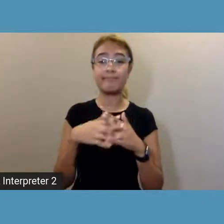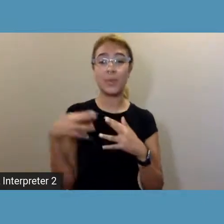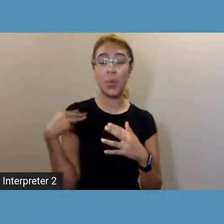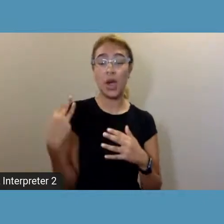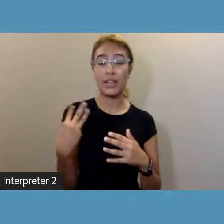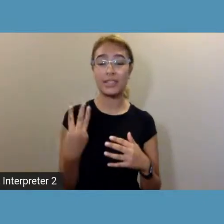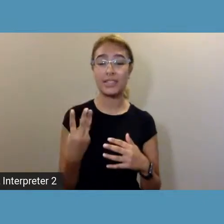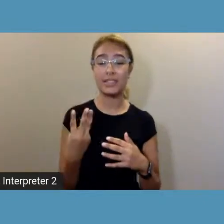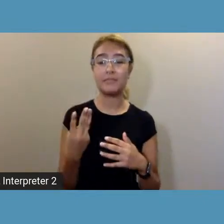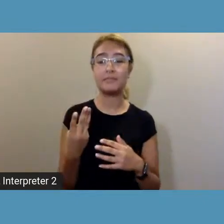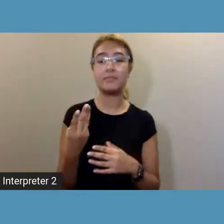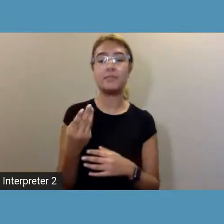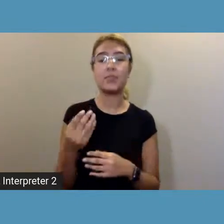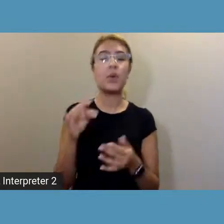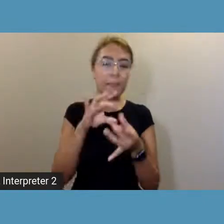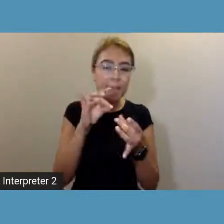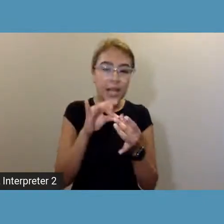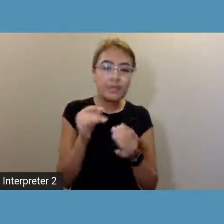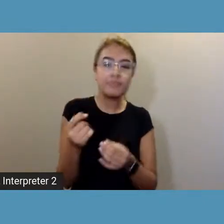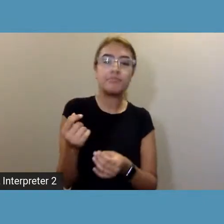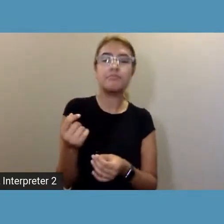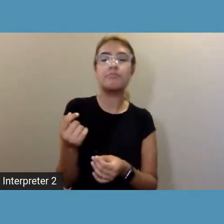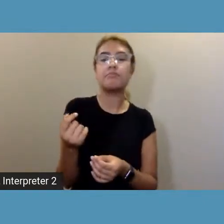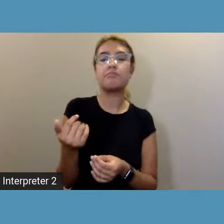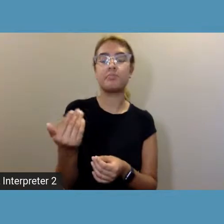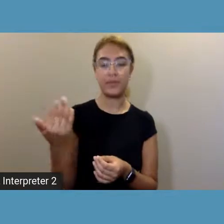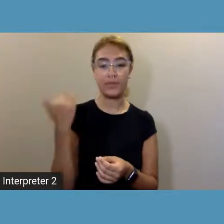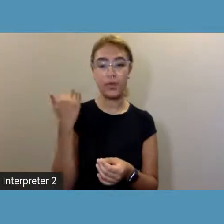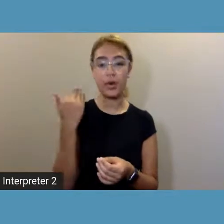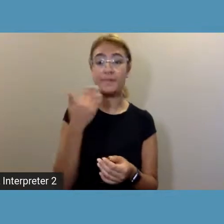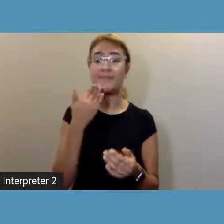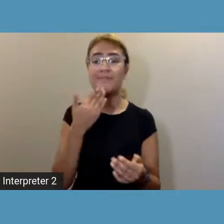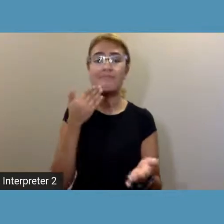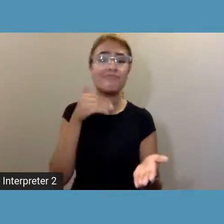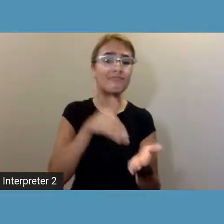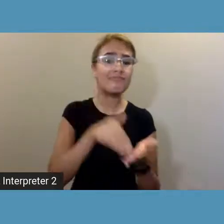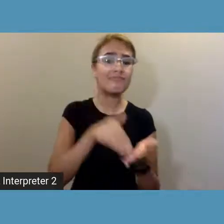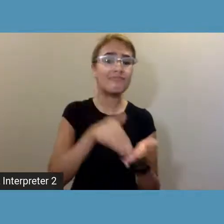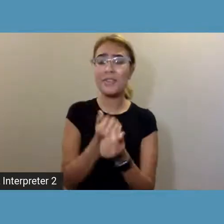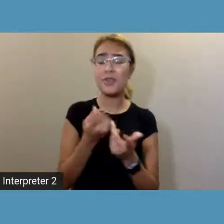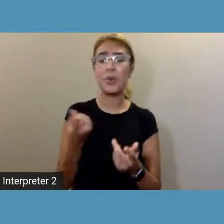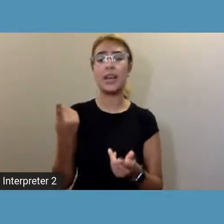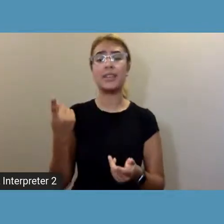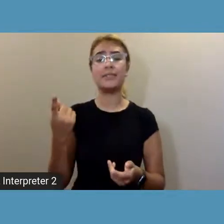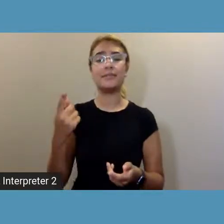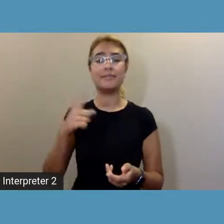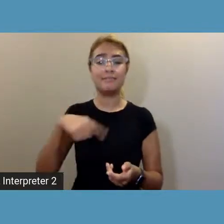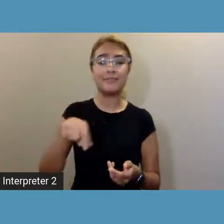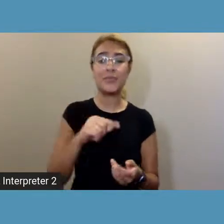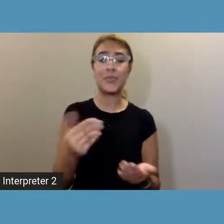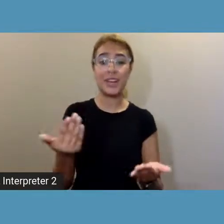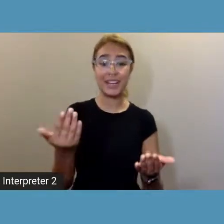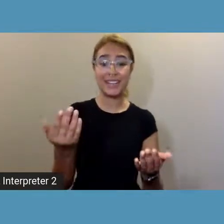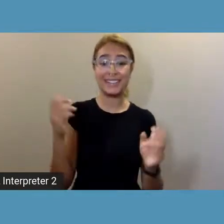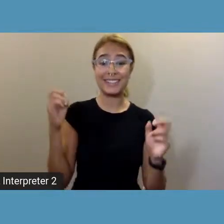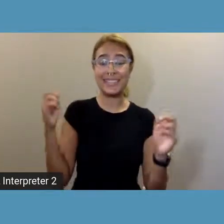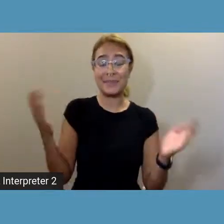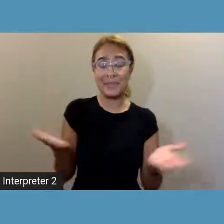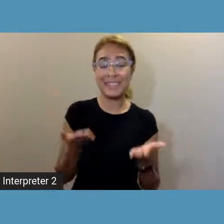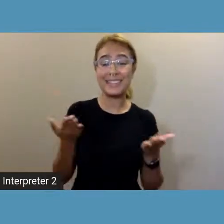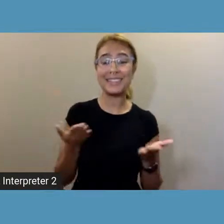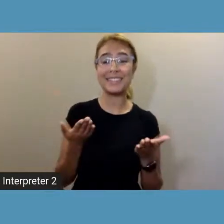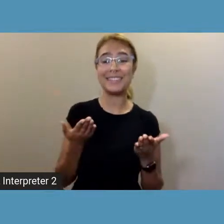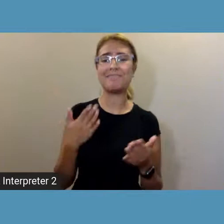little while ago. So thank you again, everyone, for being here today. And please, again,